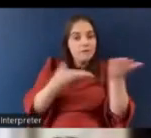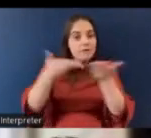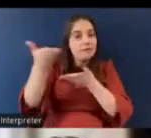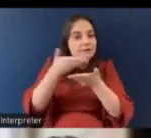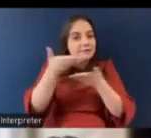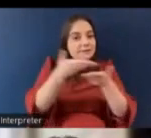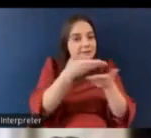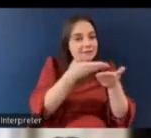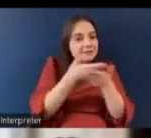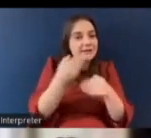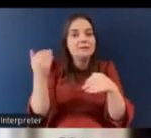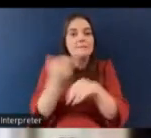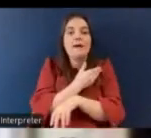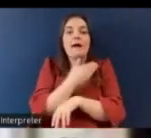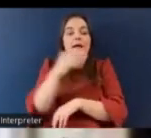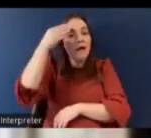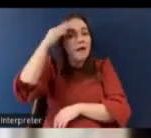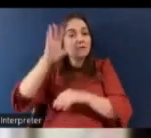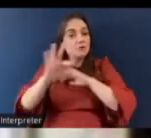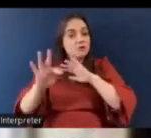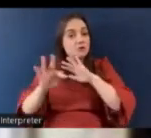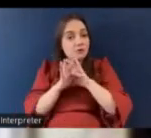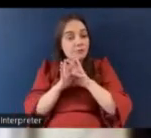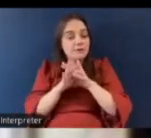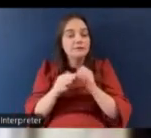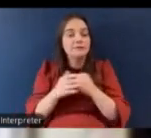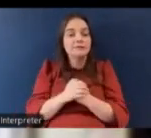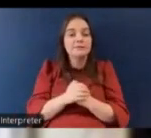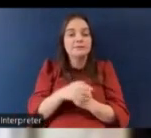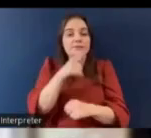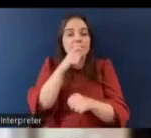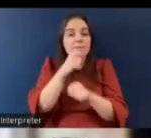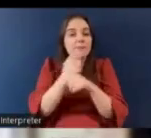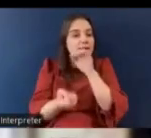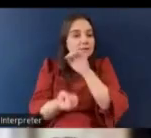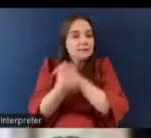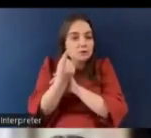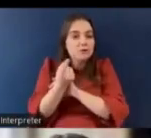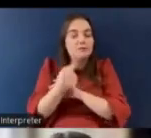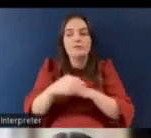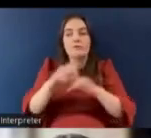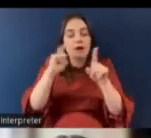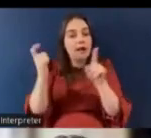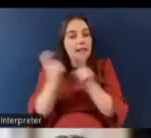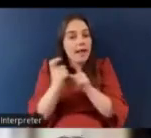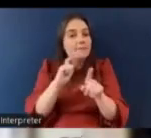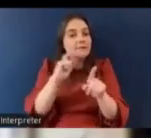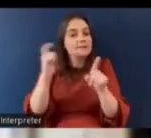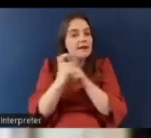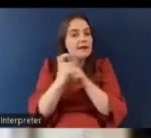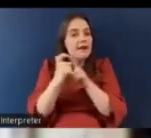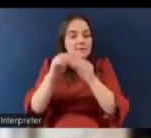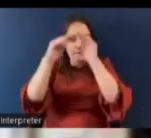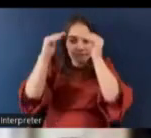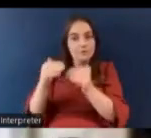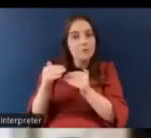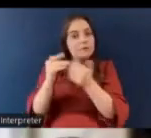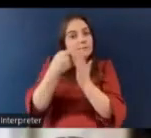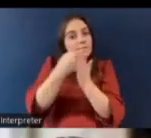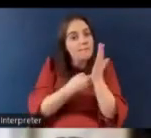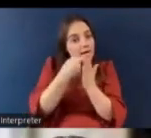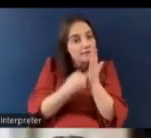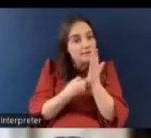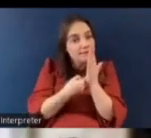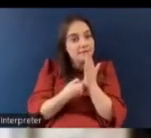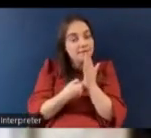the Irish government on issues around climate and climate adjacent policy. So we would also respond to consultations